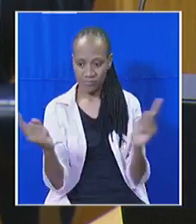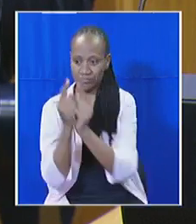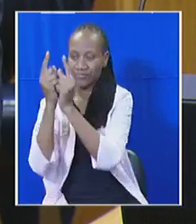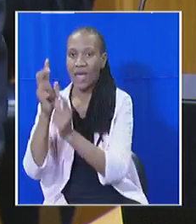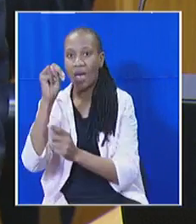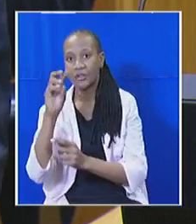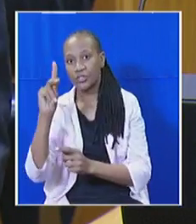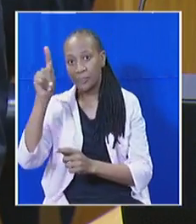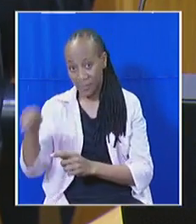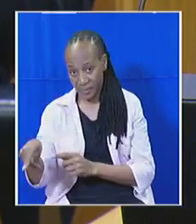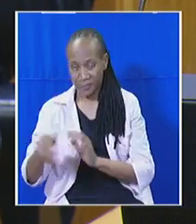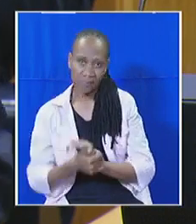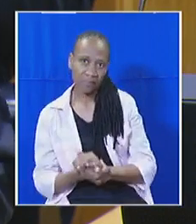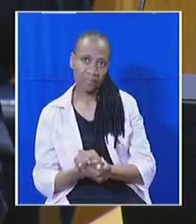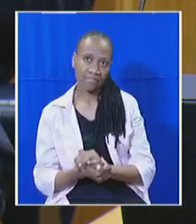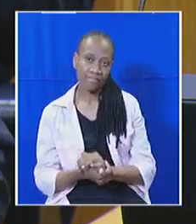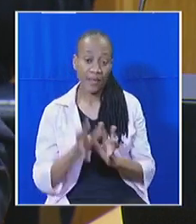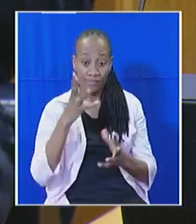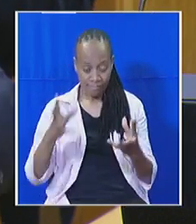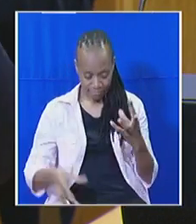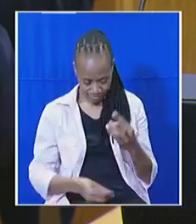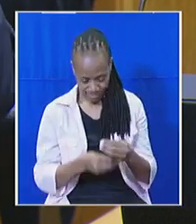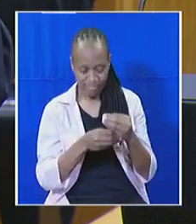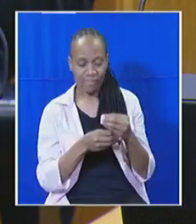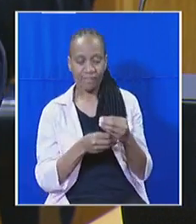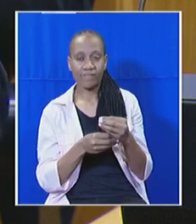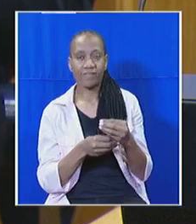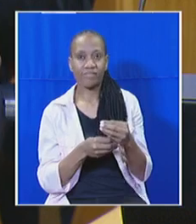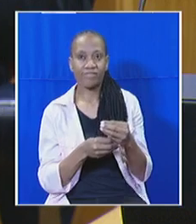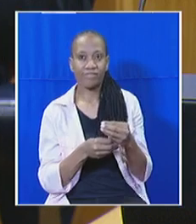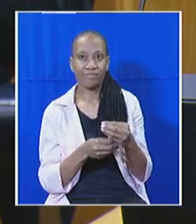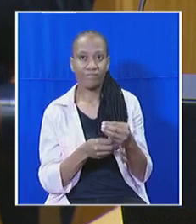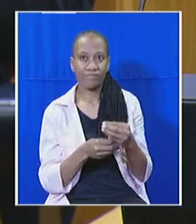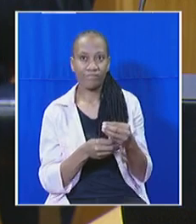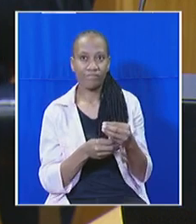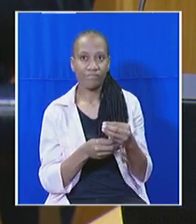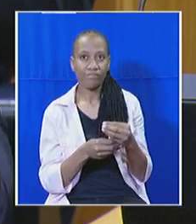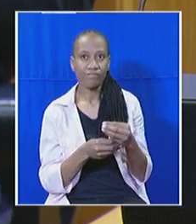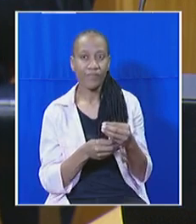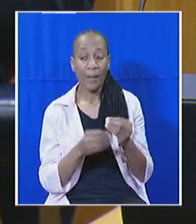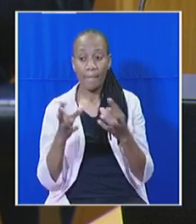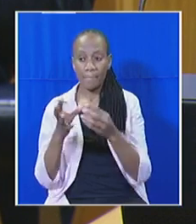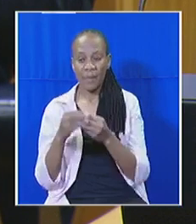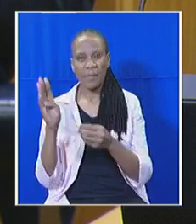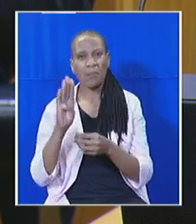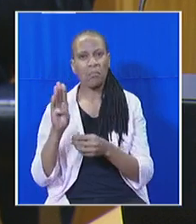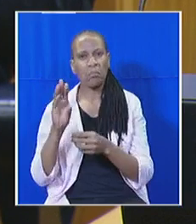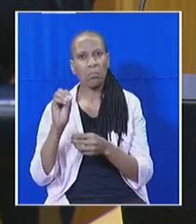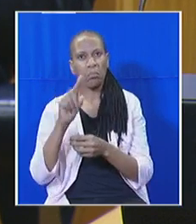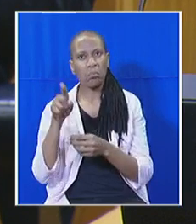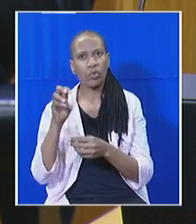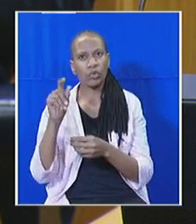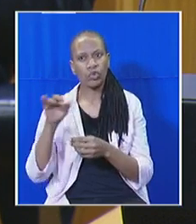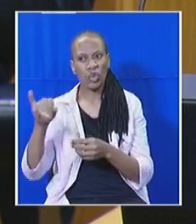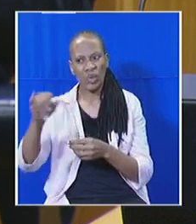targets. I must also say, Honorable Deputy Speaker, that it's unacceptable for Honorable Pozzoli not to check with